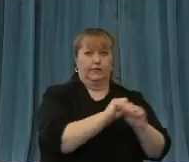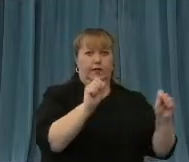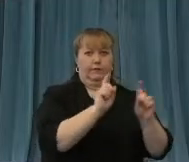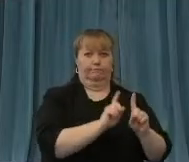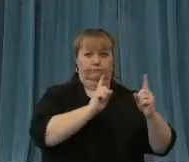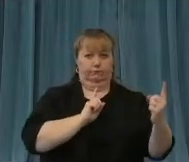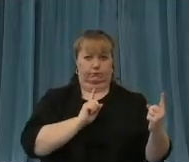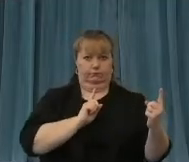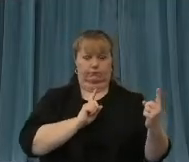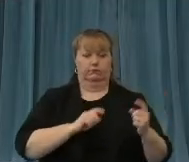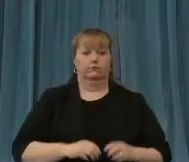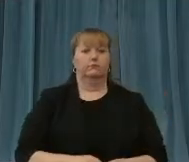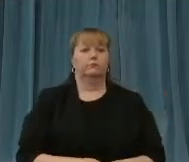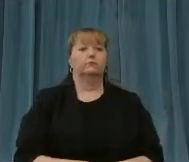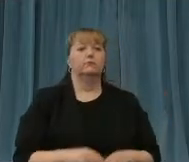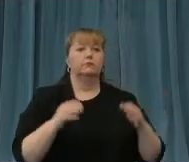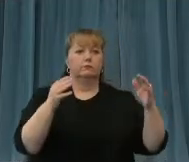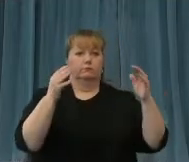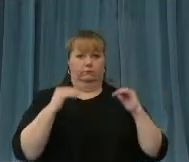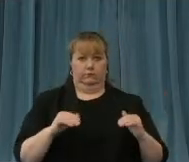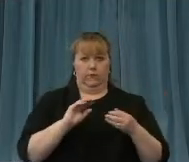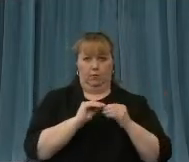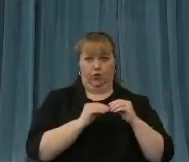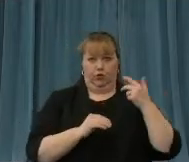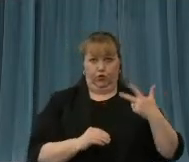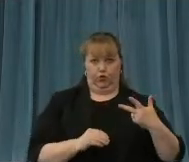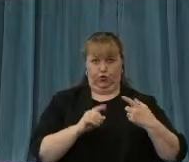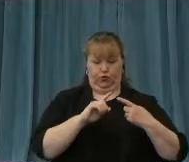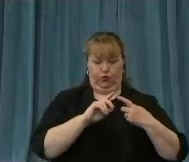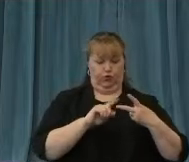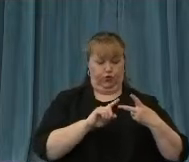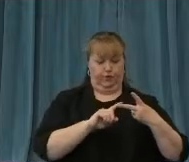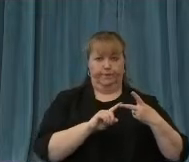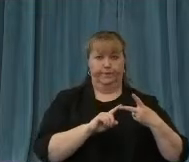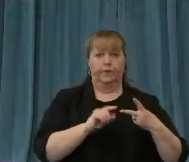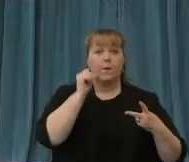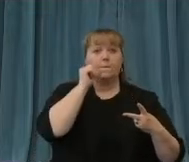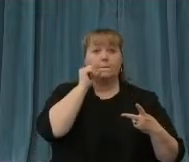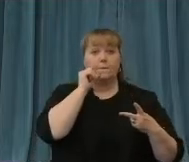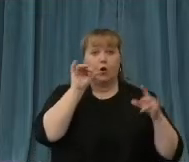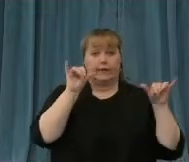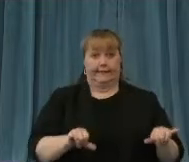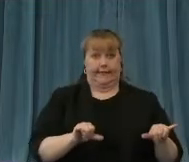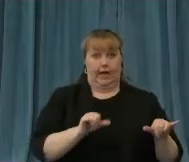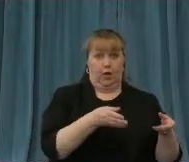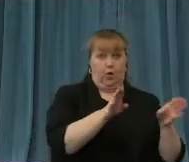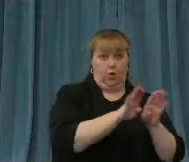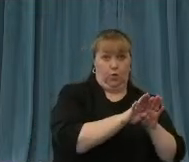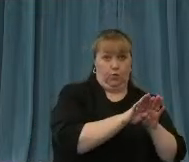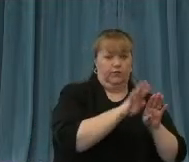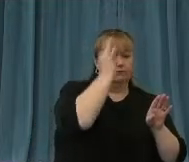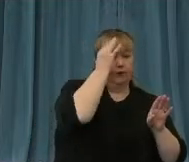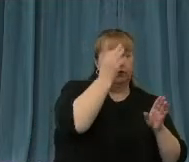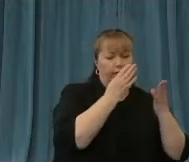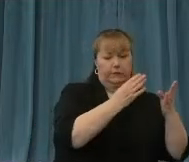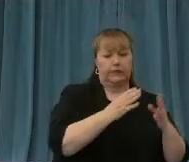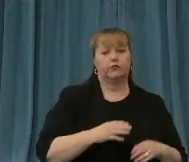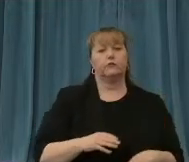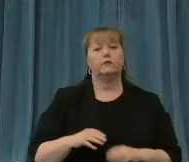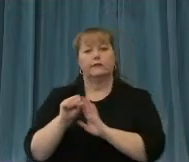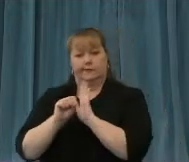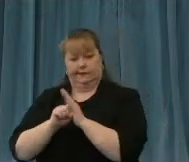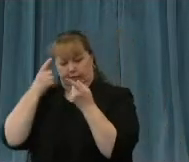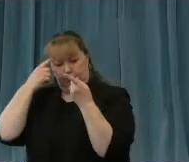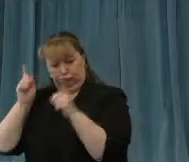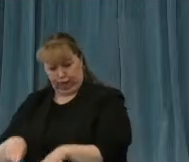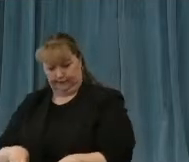federal criteria, bars should remain closed. The Nevada Medical Advisory Team agrees, and so do I. So bars